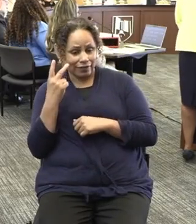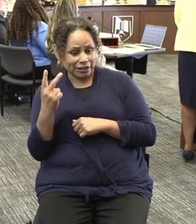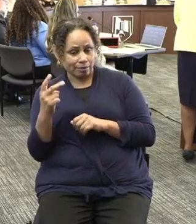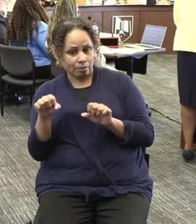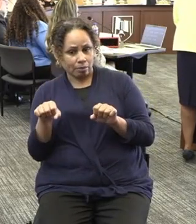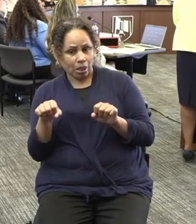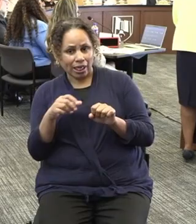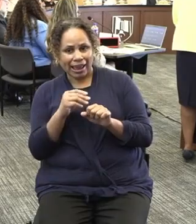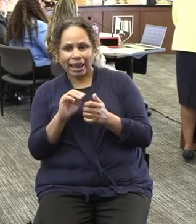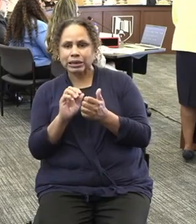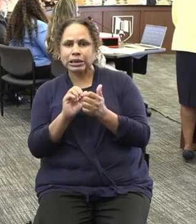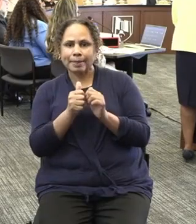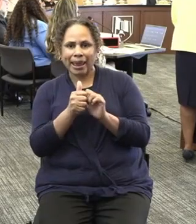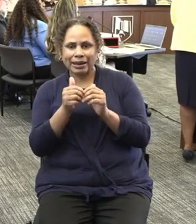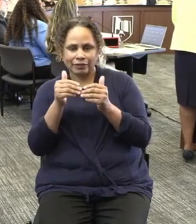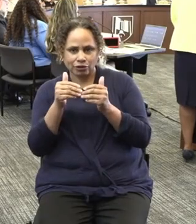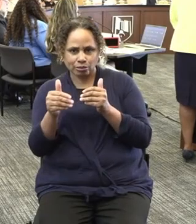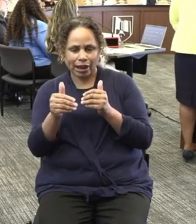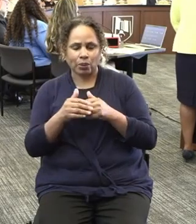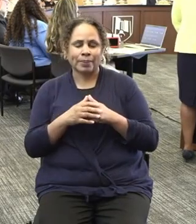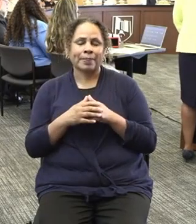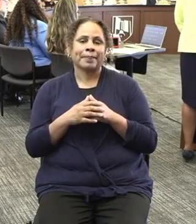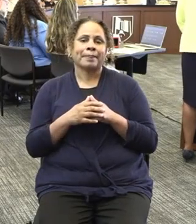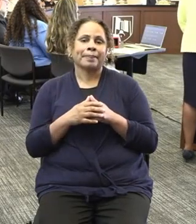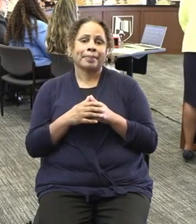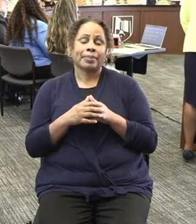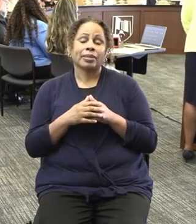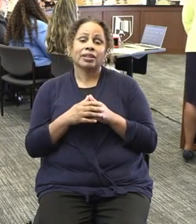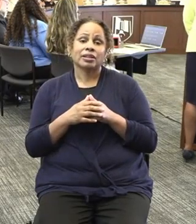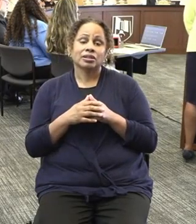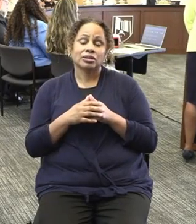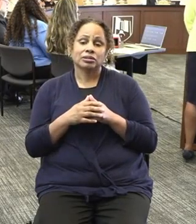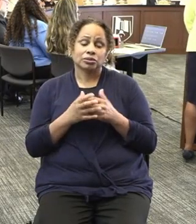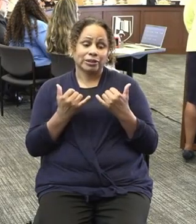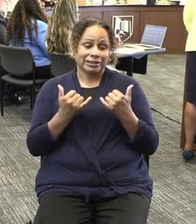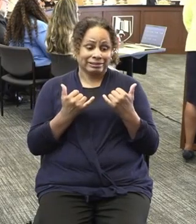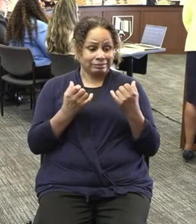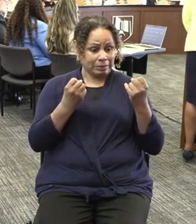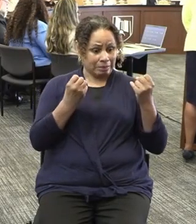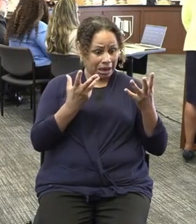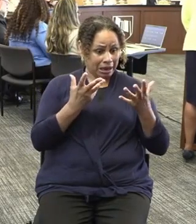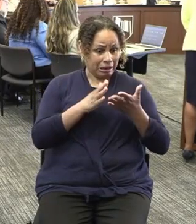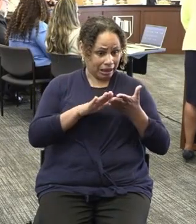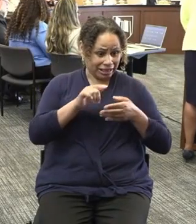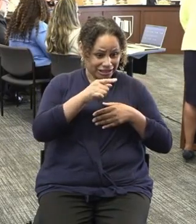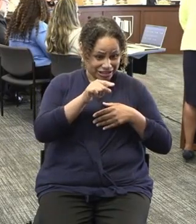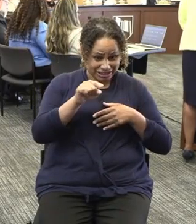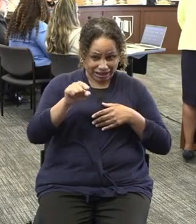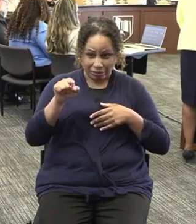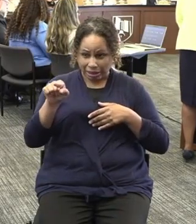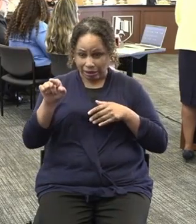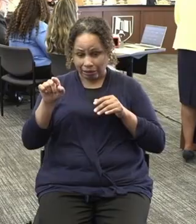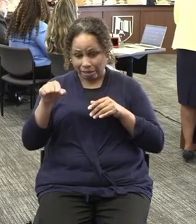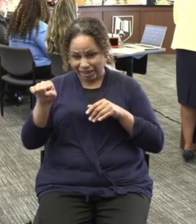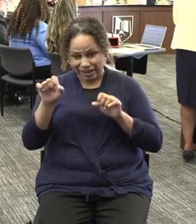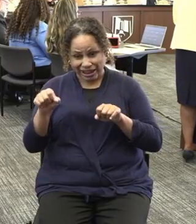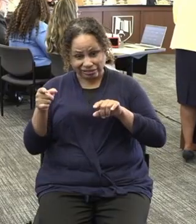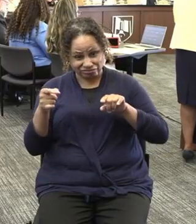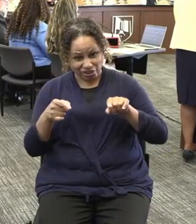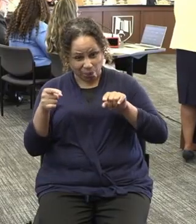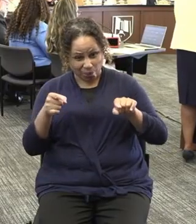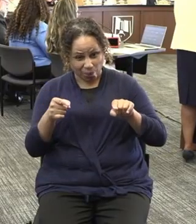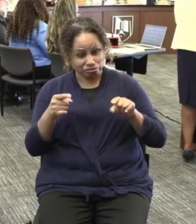competitive with an increasingly crowded marketplace. This work is about telling